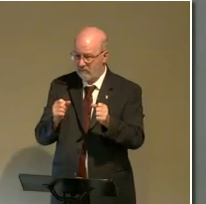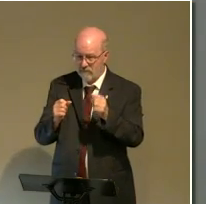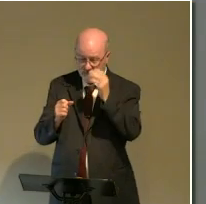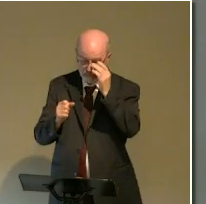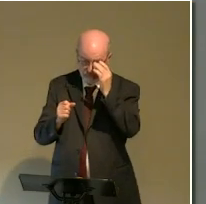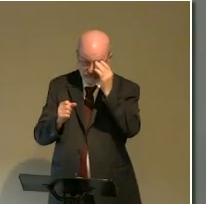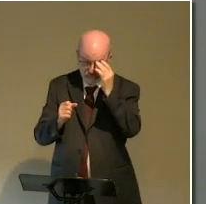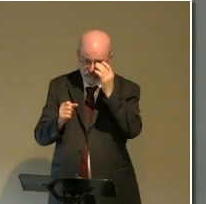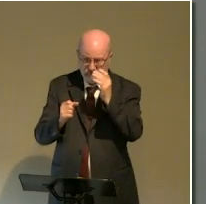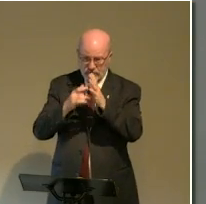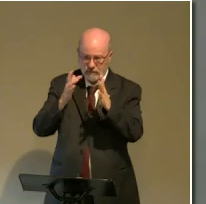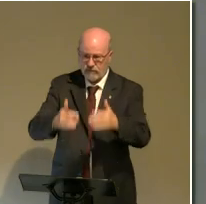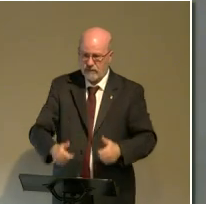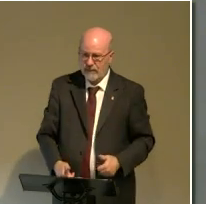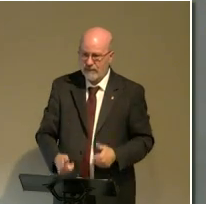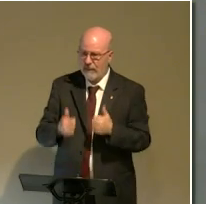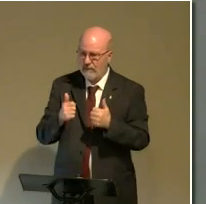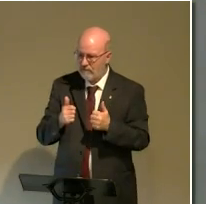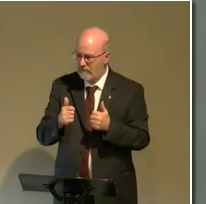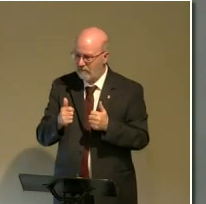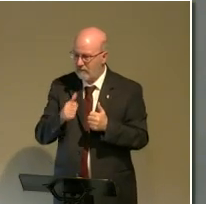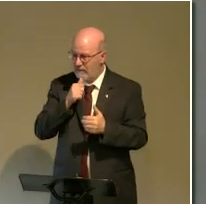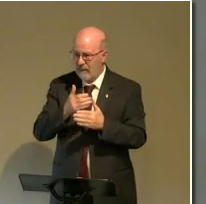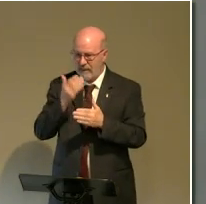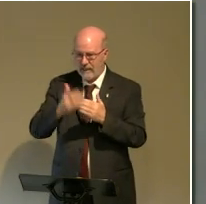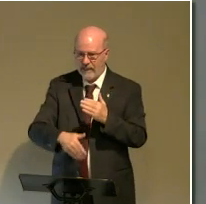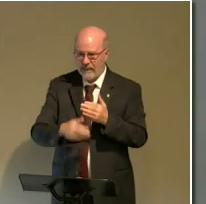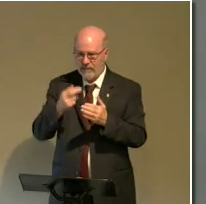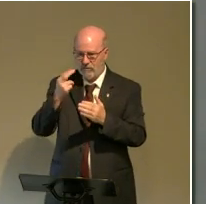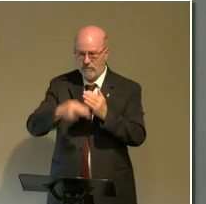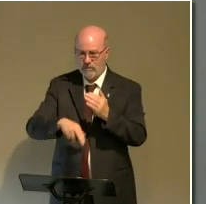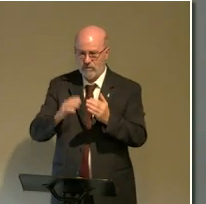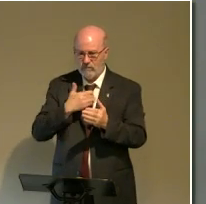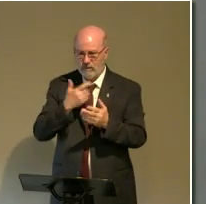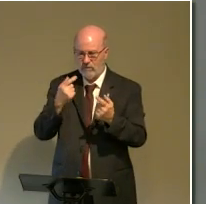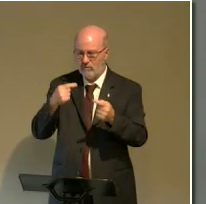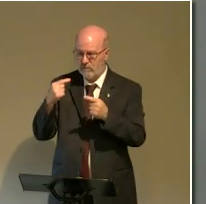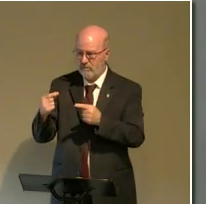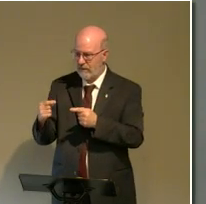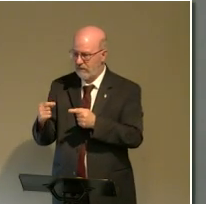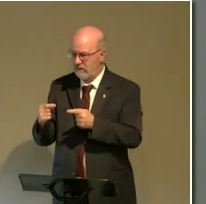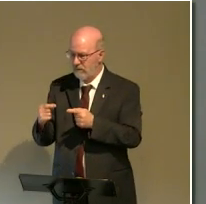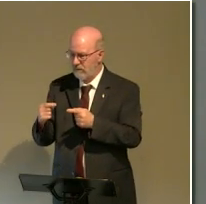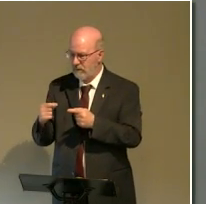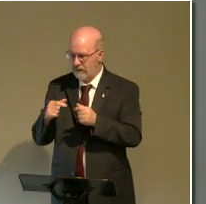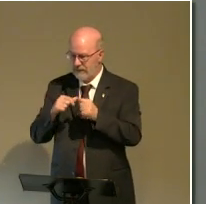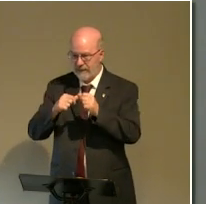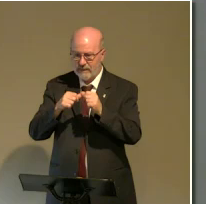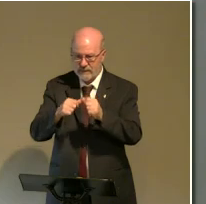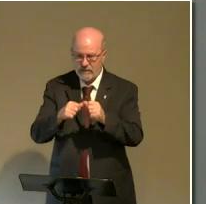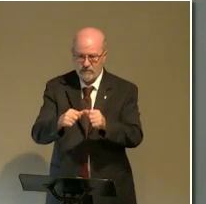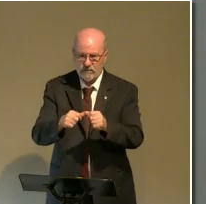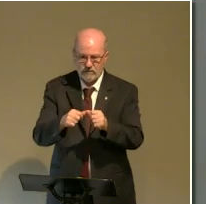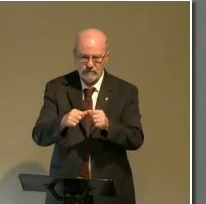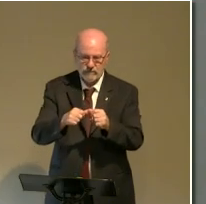I mean, the Christian life does not end as a result of our circumstances, right? It continues,